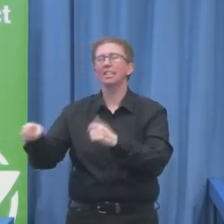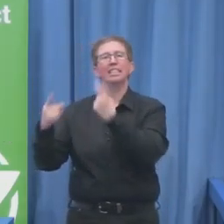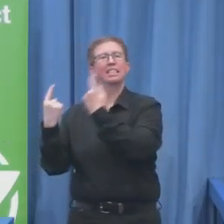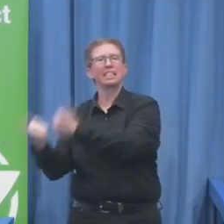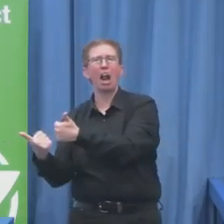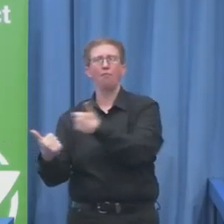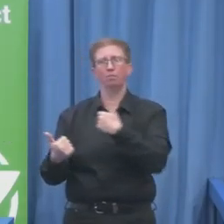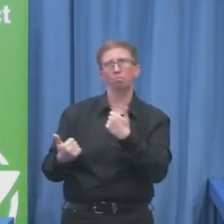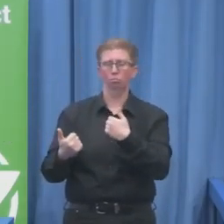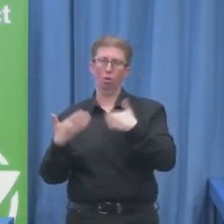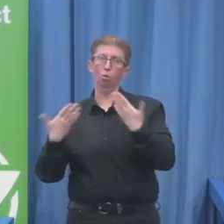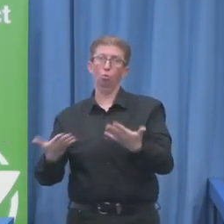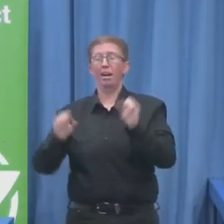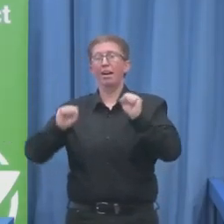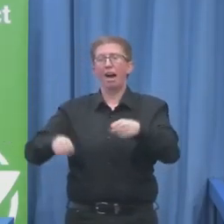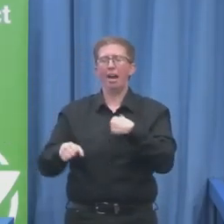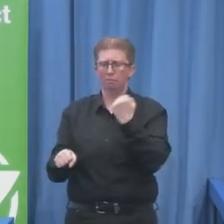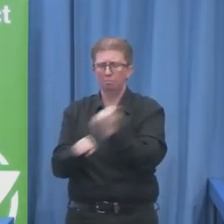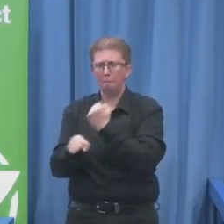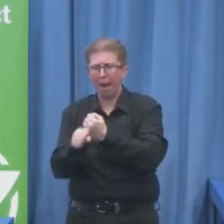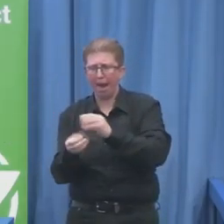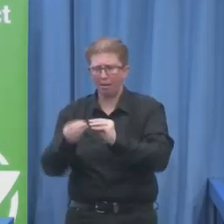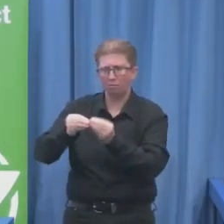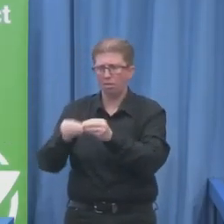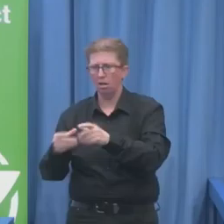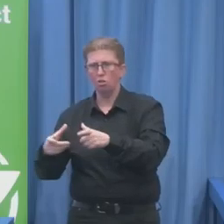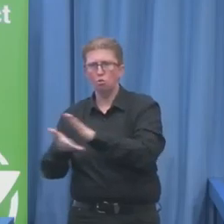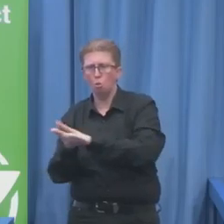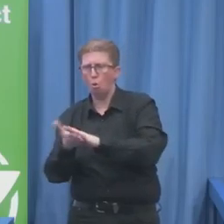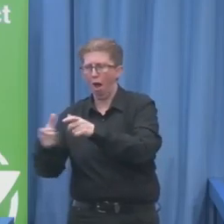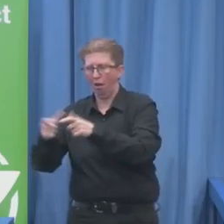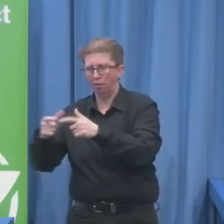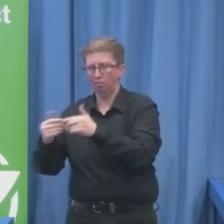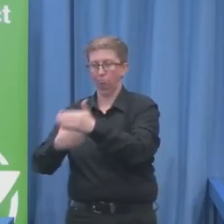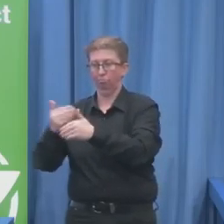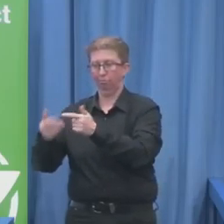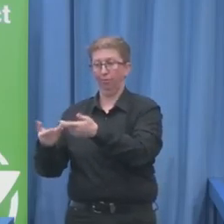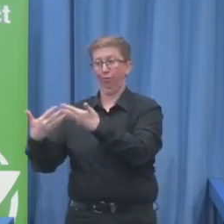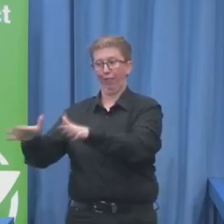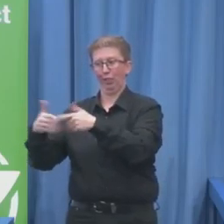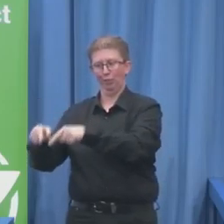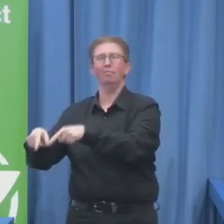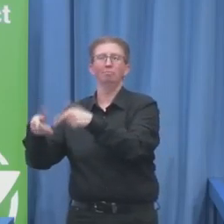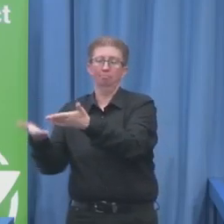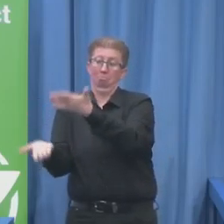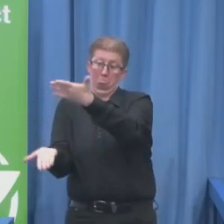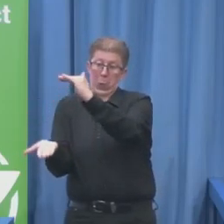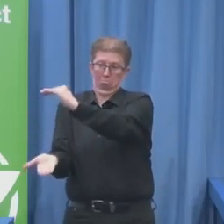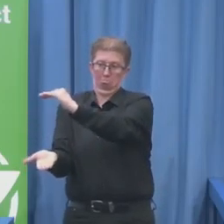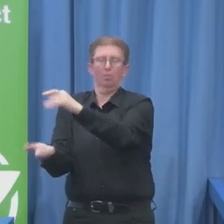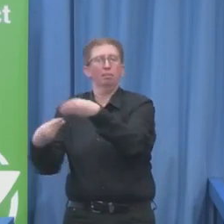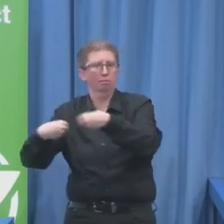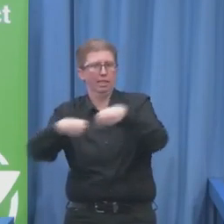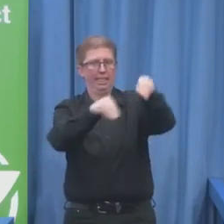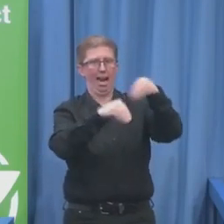Creating budget is very important for us. We are an association, so your model is very interesting.